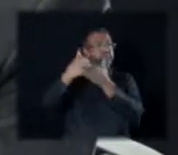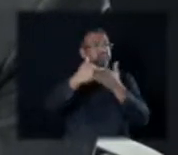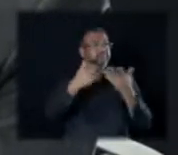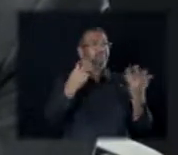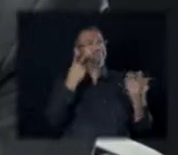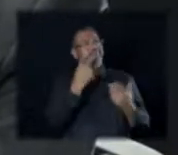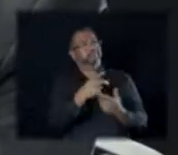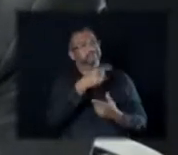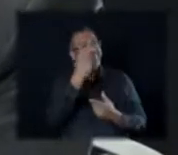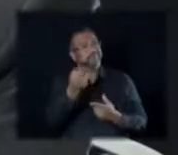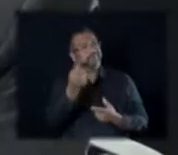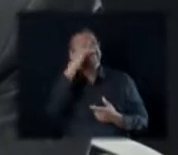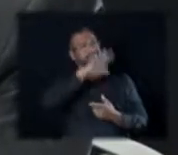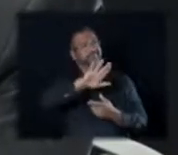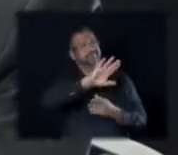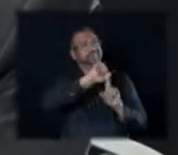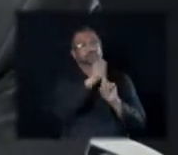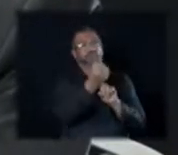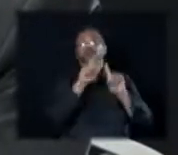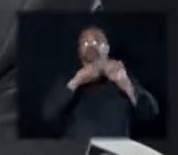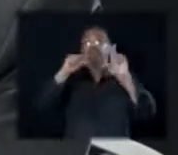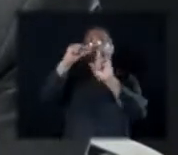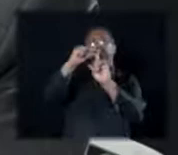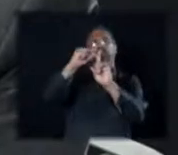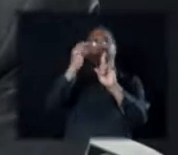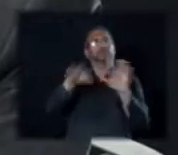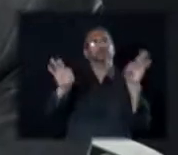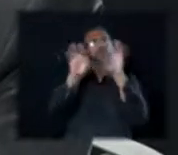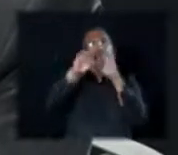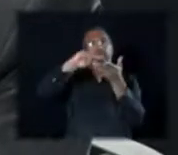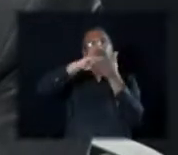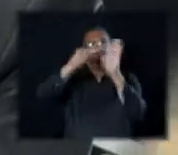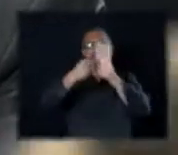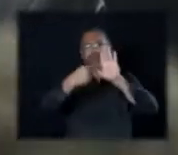to face a situation that the government of Puerto Rico faces daily.